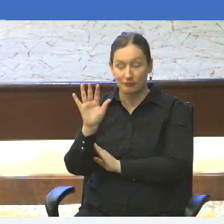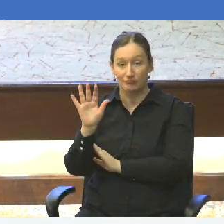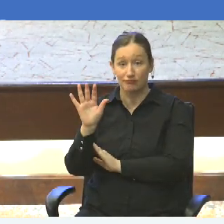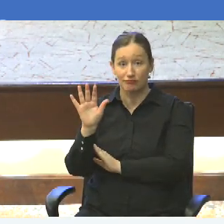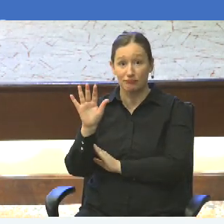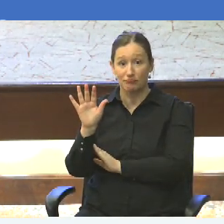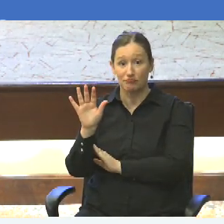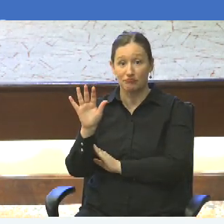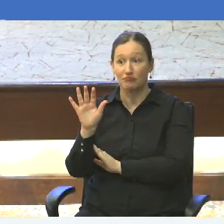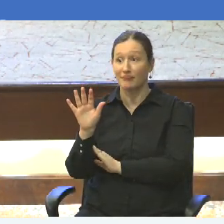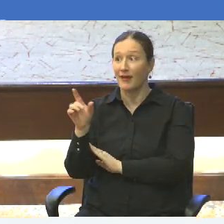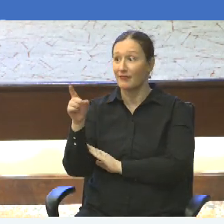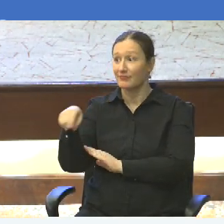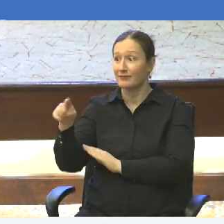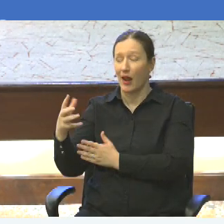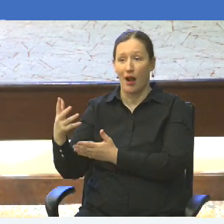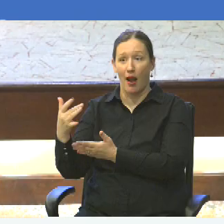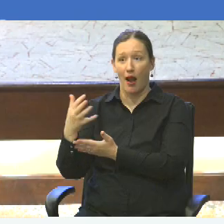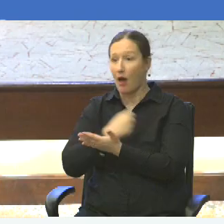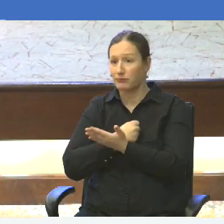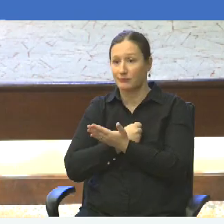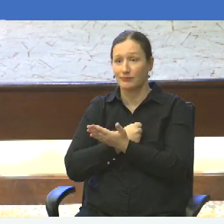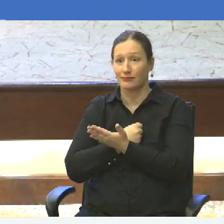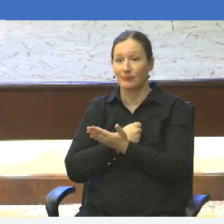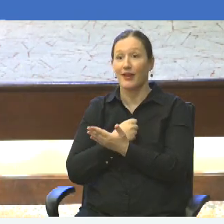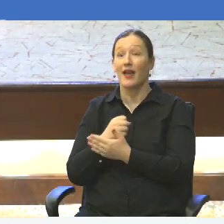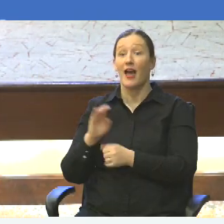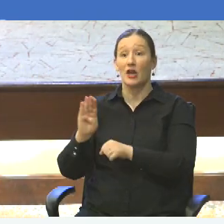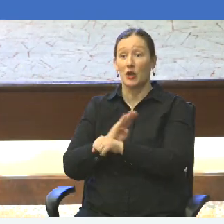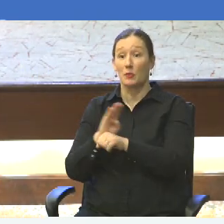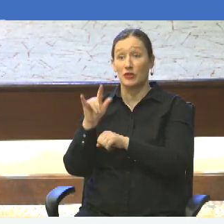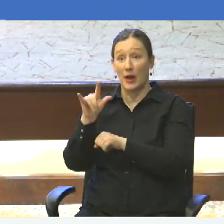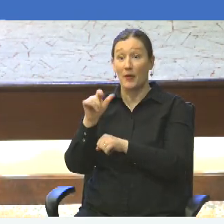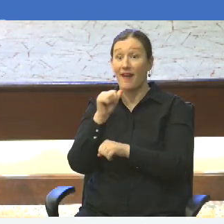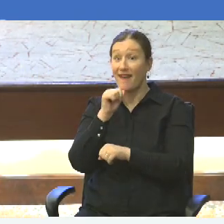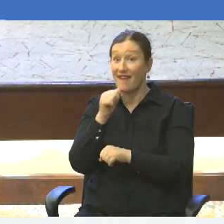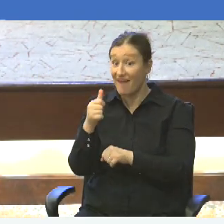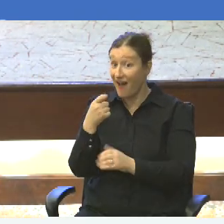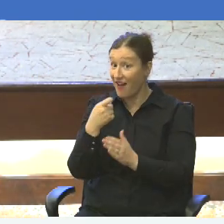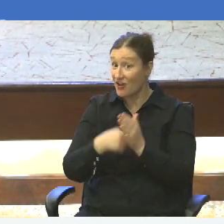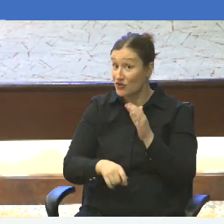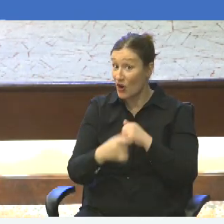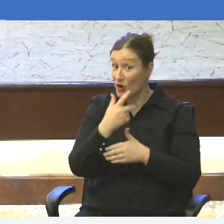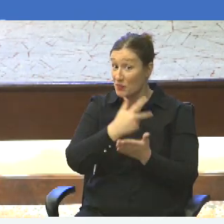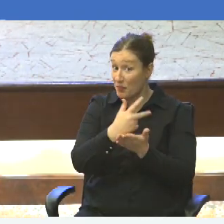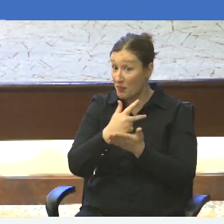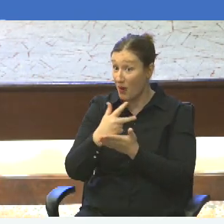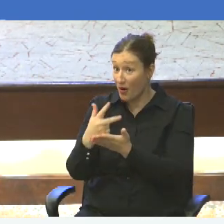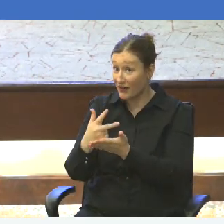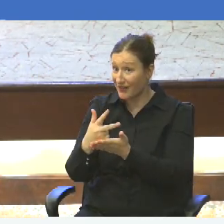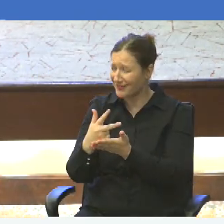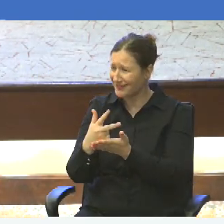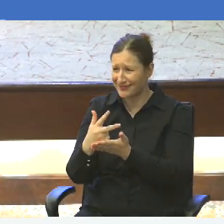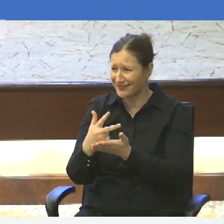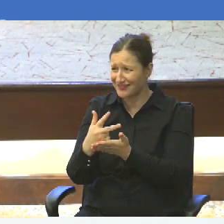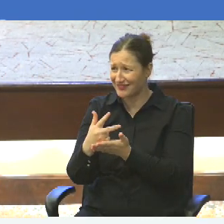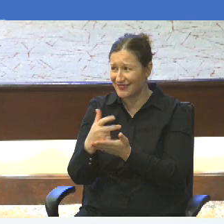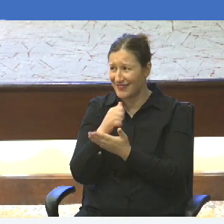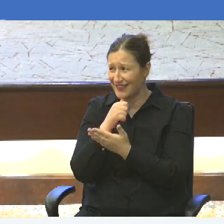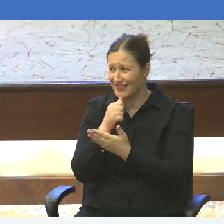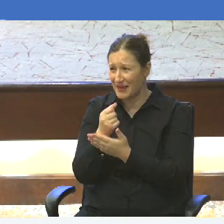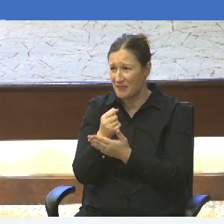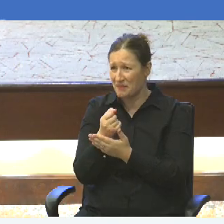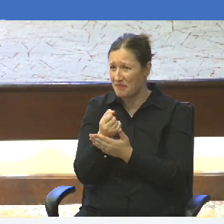You will be very hard-pressed to find any commercial service airport of any size that does not show their parking revenue as their #1 source of